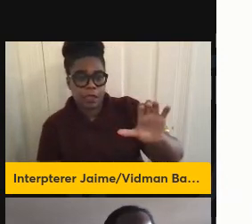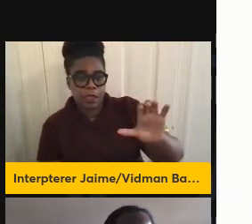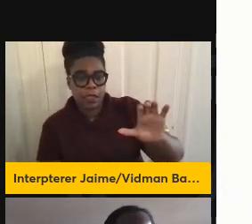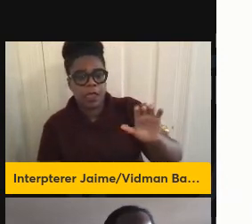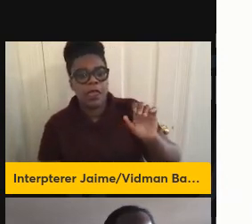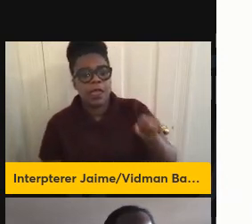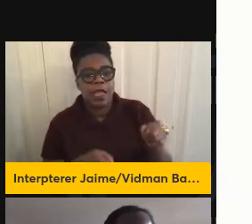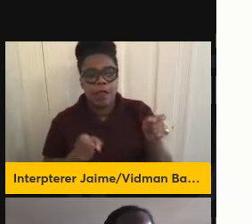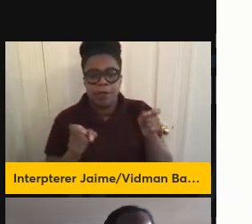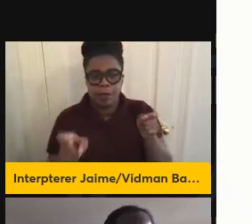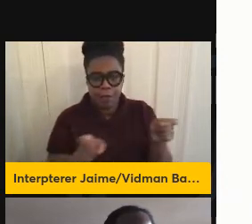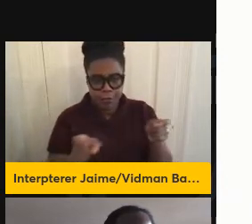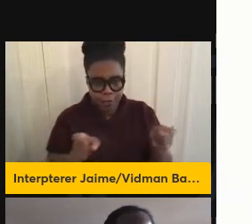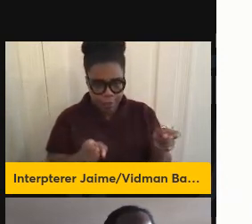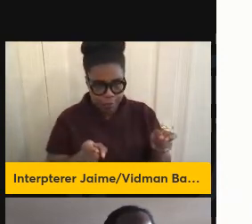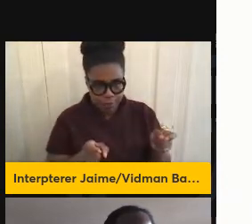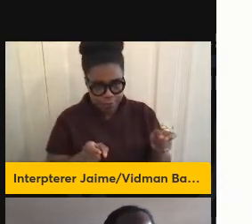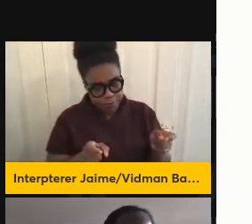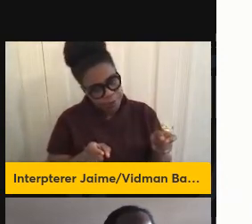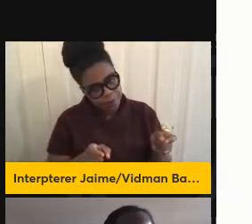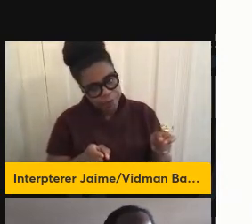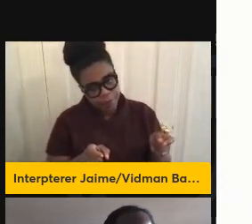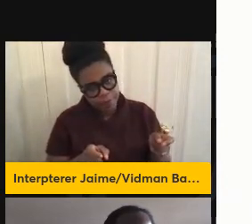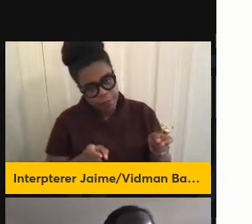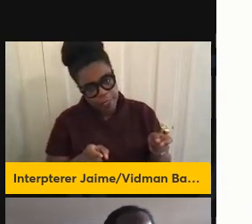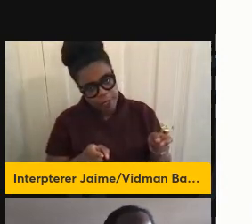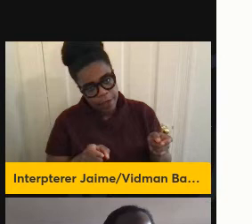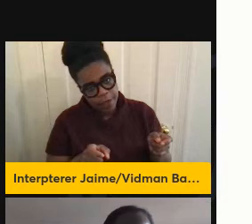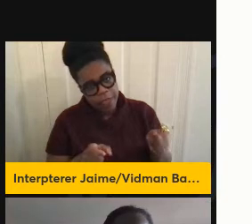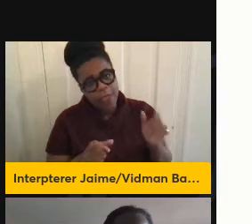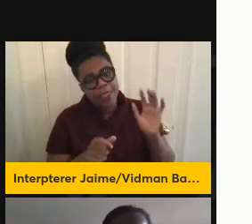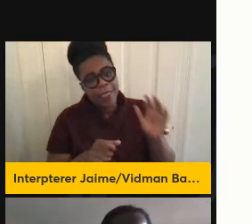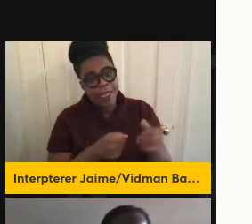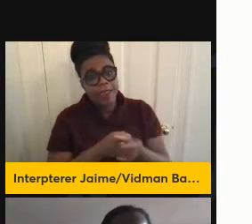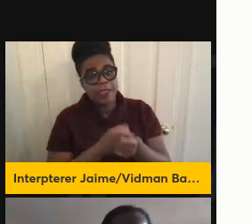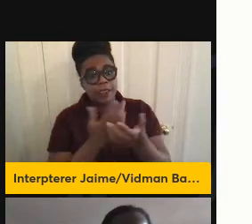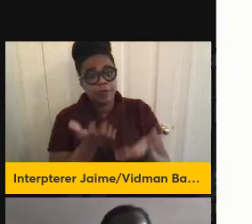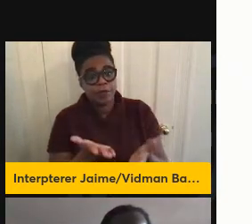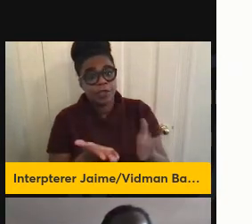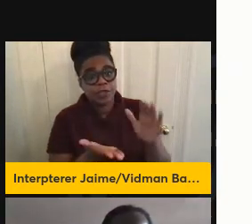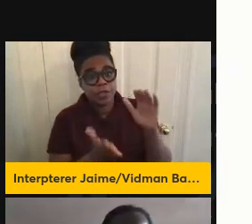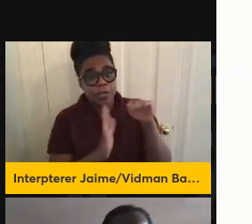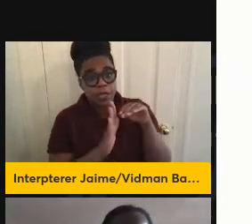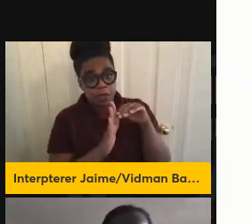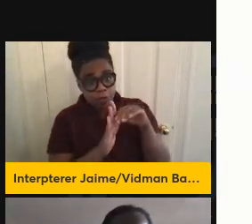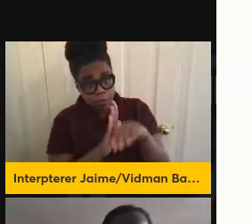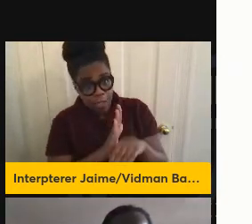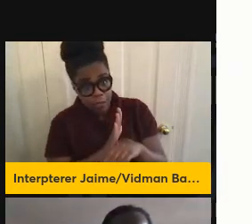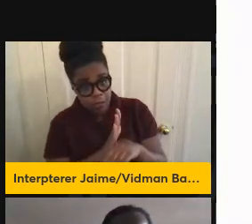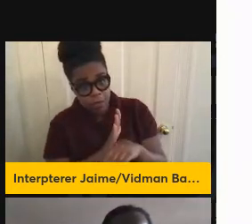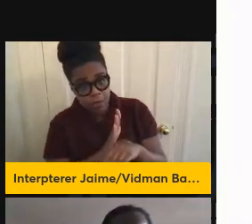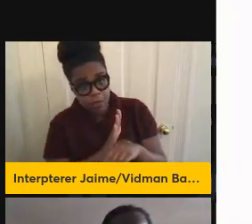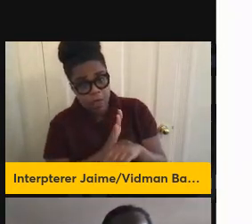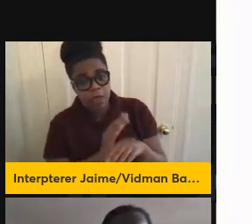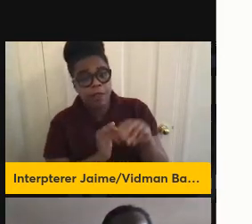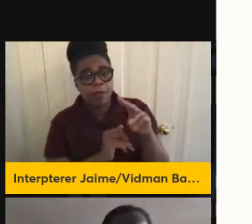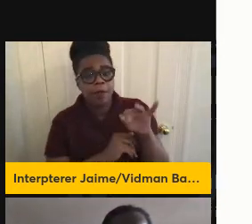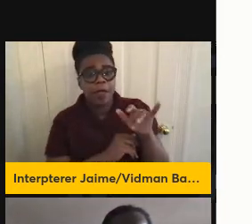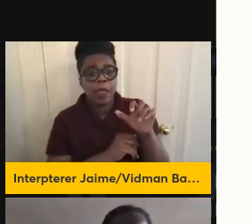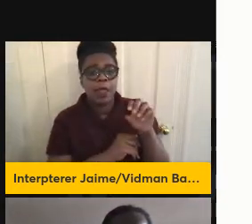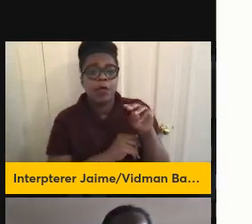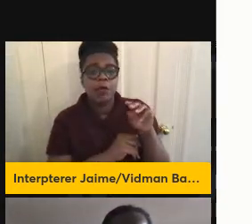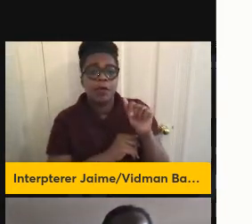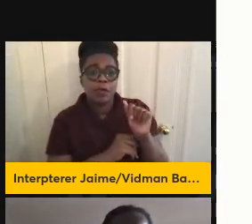can be modulated. And as the receptor expression goes down, these myeloma cells